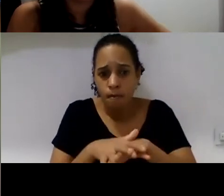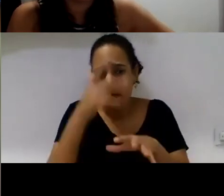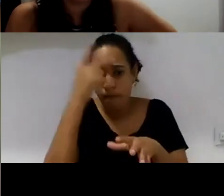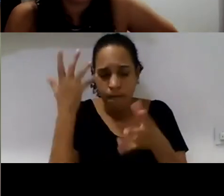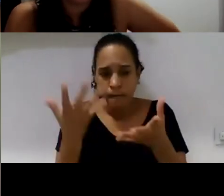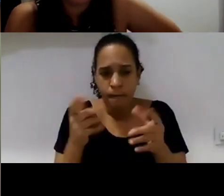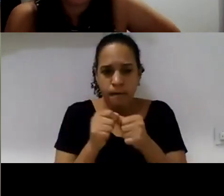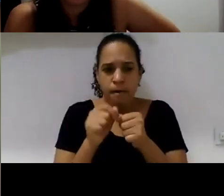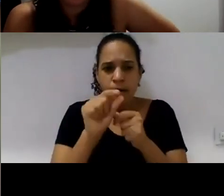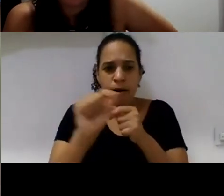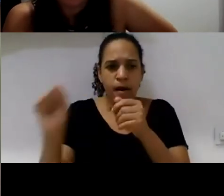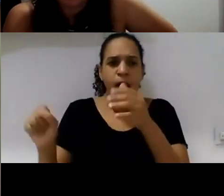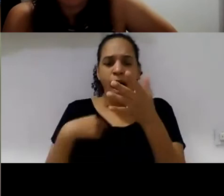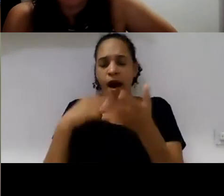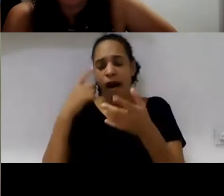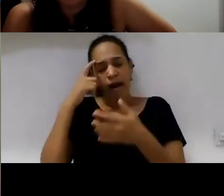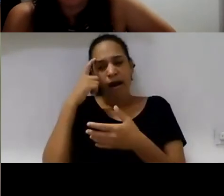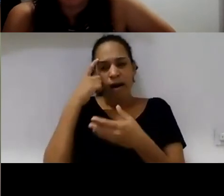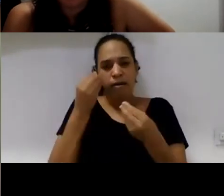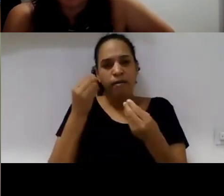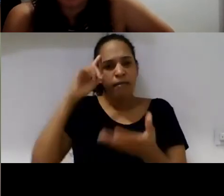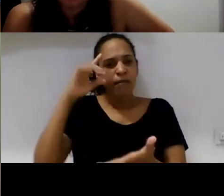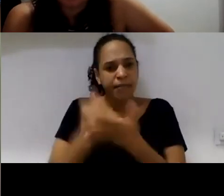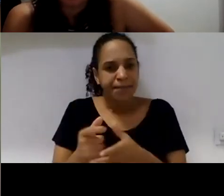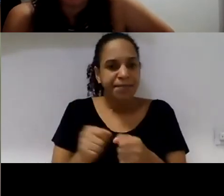It was no longer sufficient to say, well, the majority want to